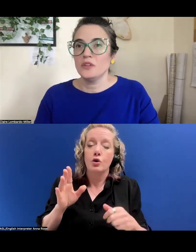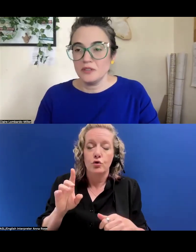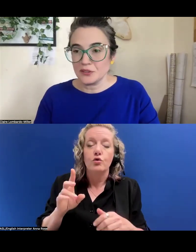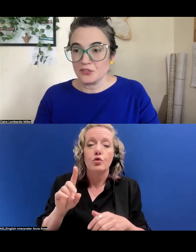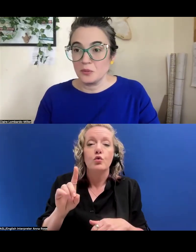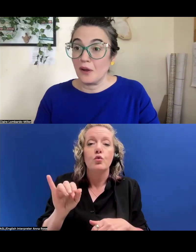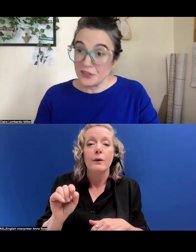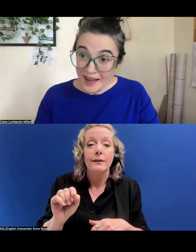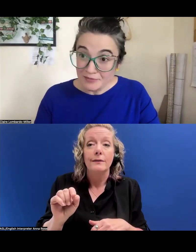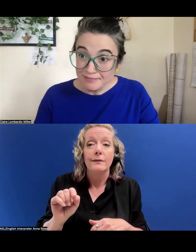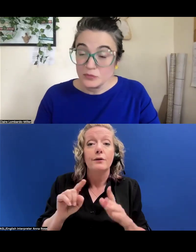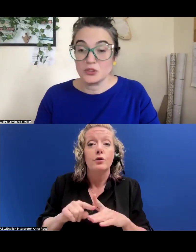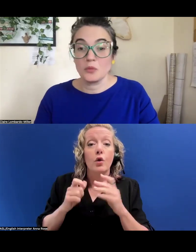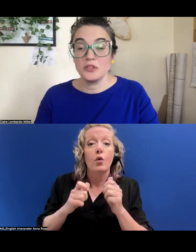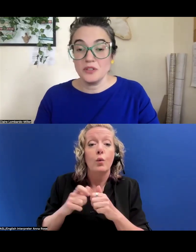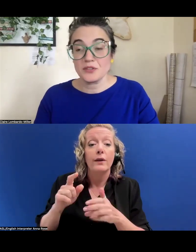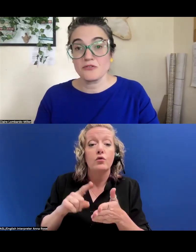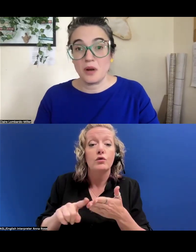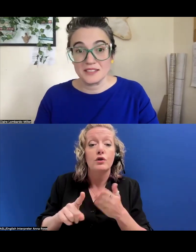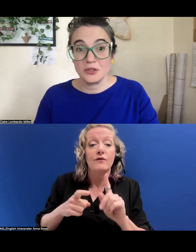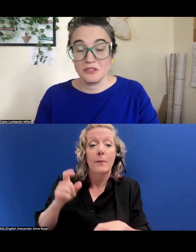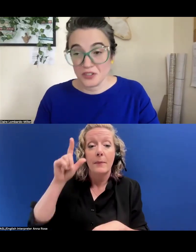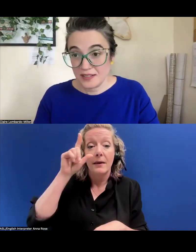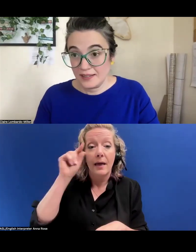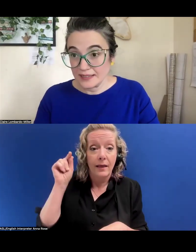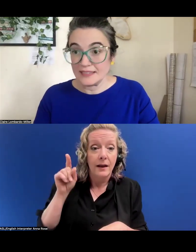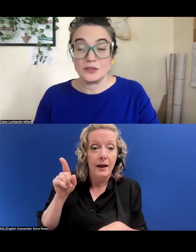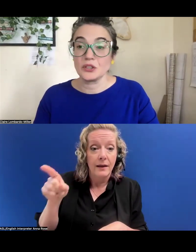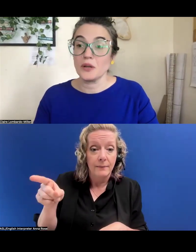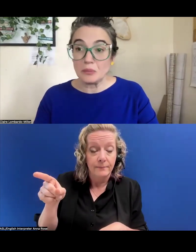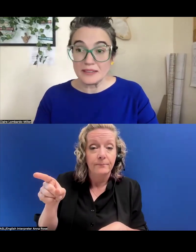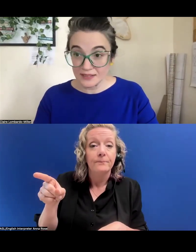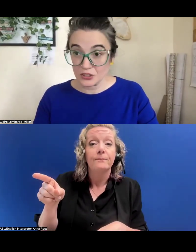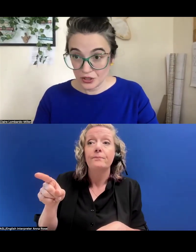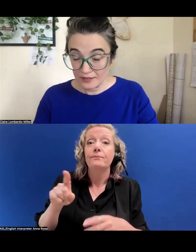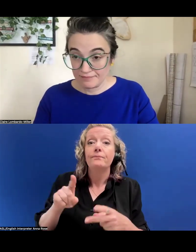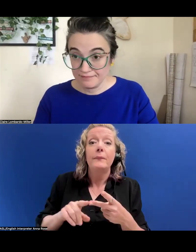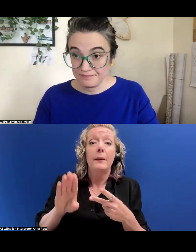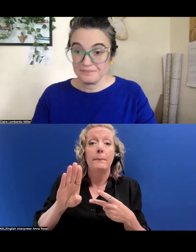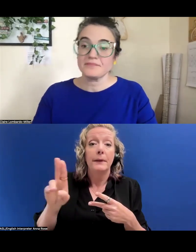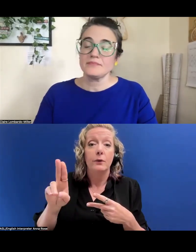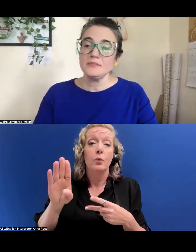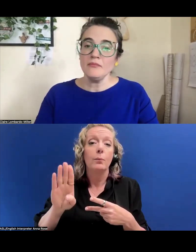start with the research from Gallaudet, start with the research from Boston University. I think those are great places to start.